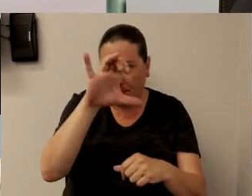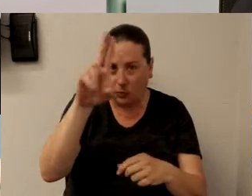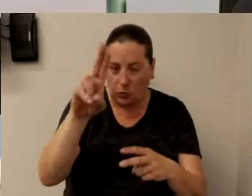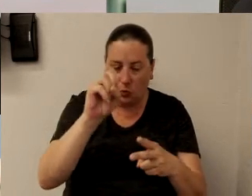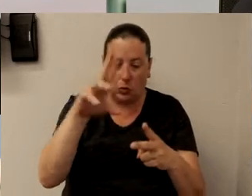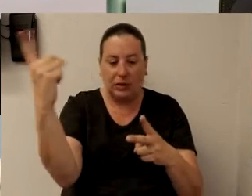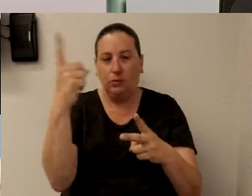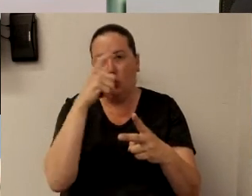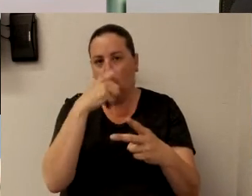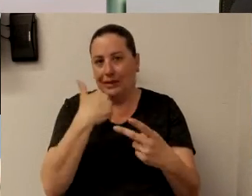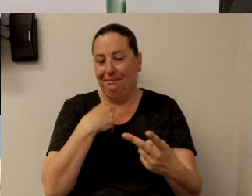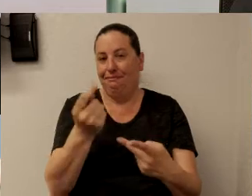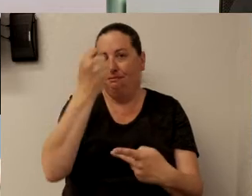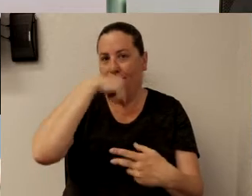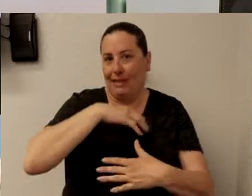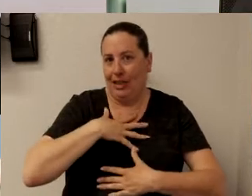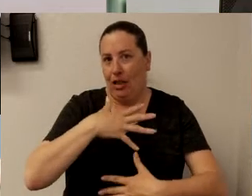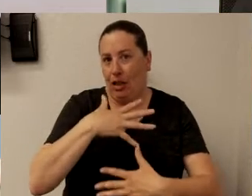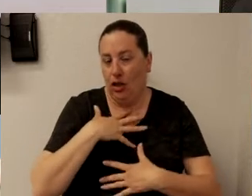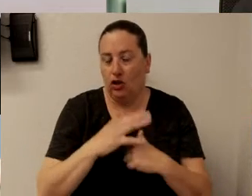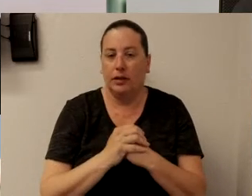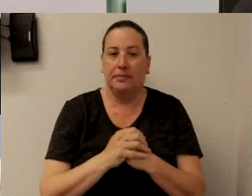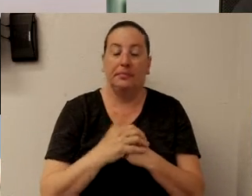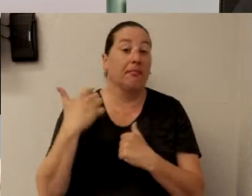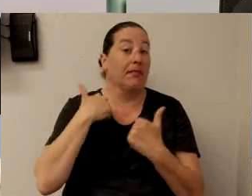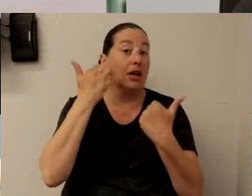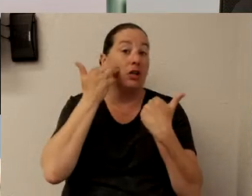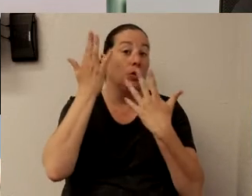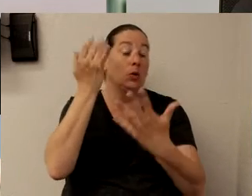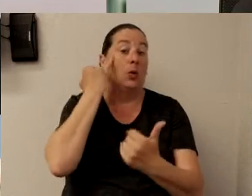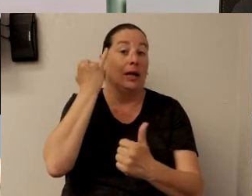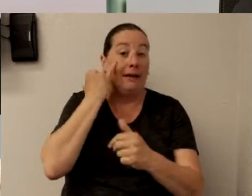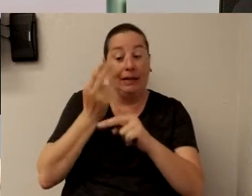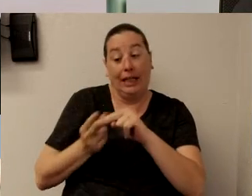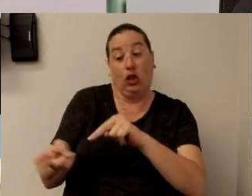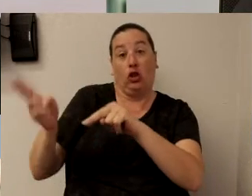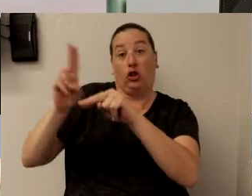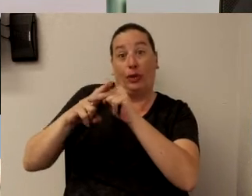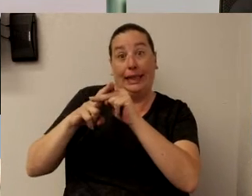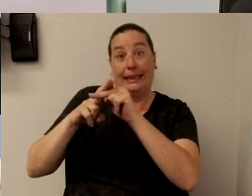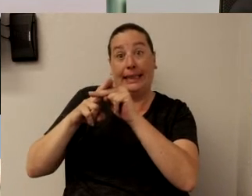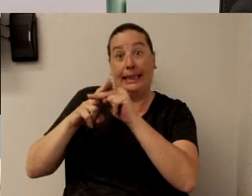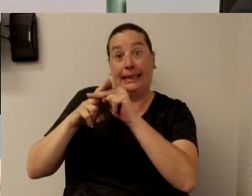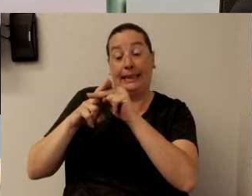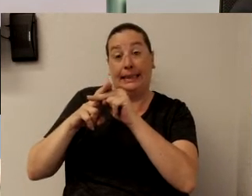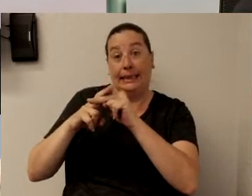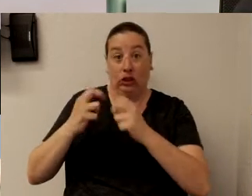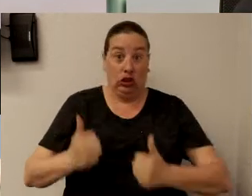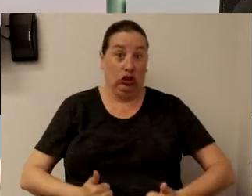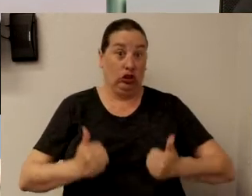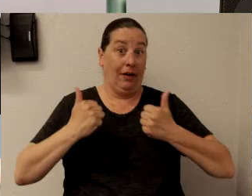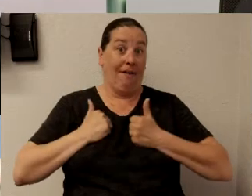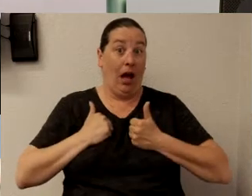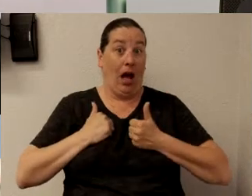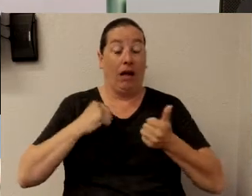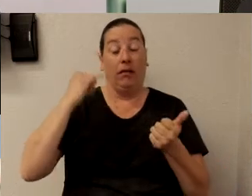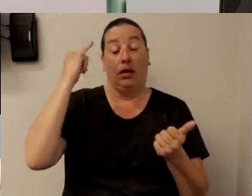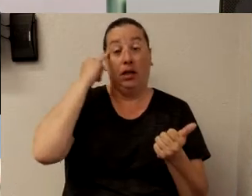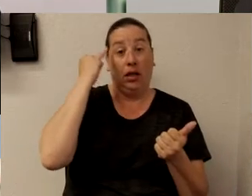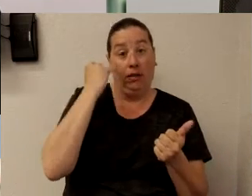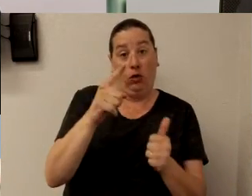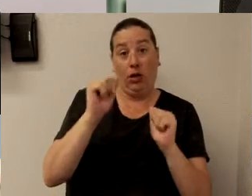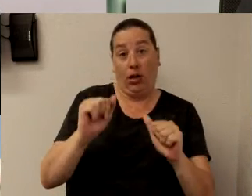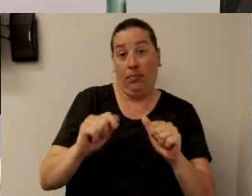ventilator. I don't know if it increases the likelihood of survival if you're able to give that plasma